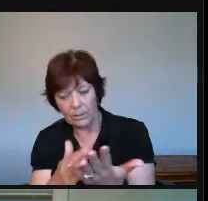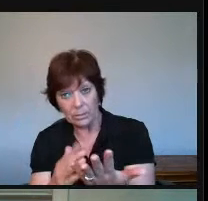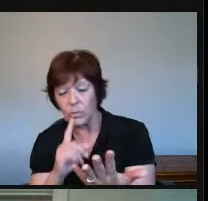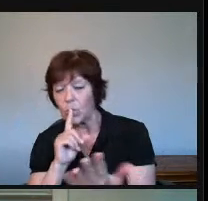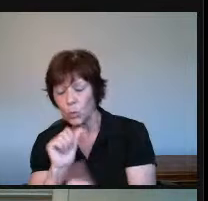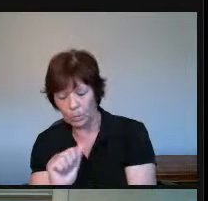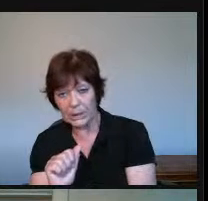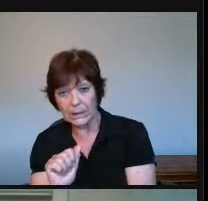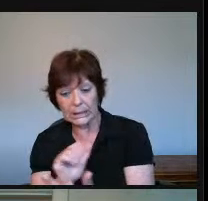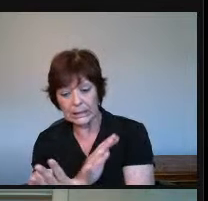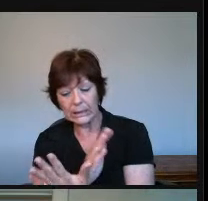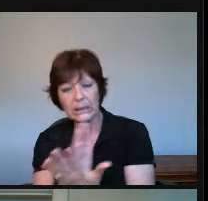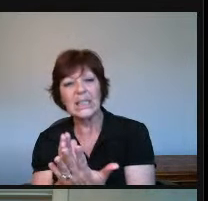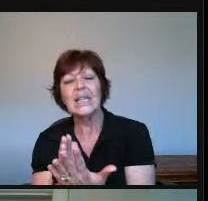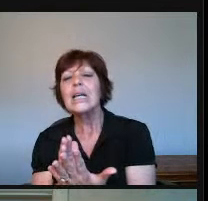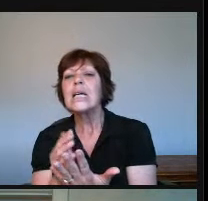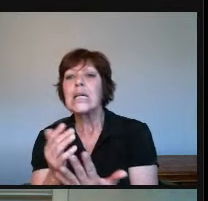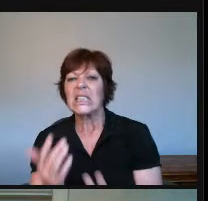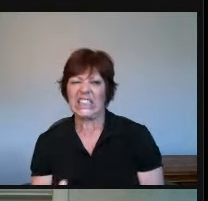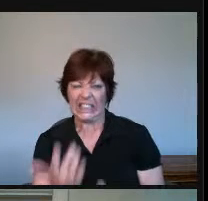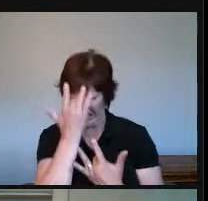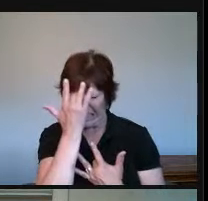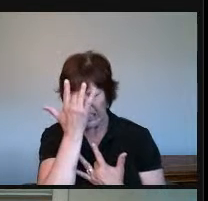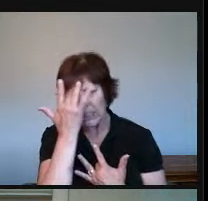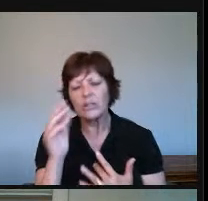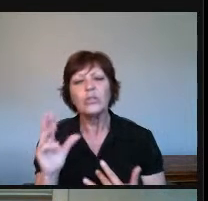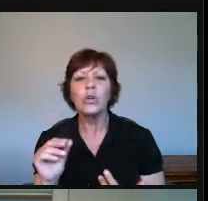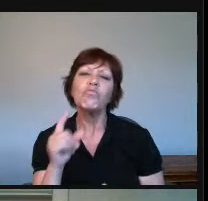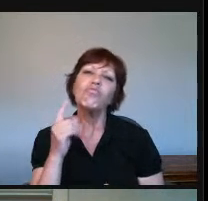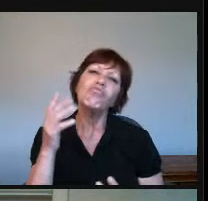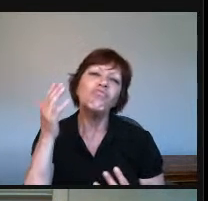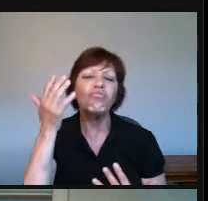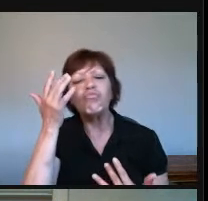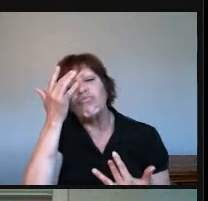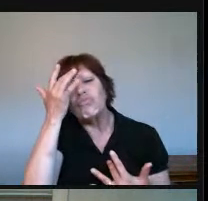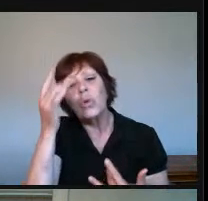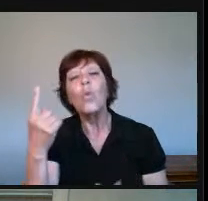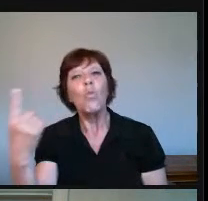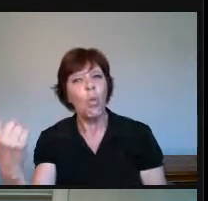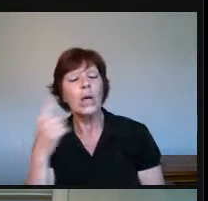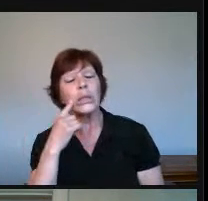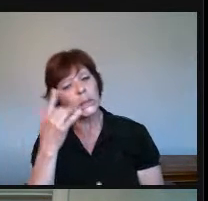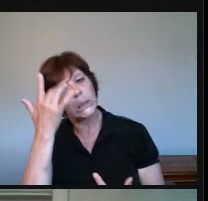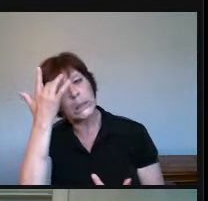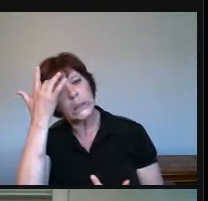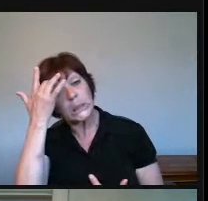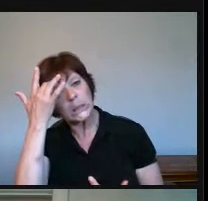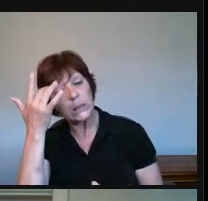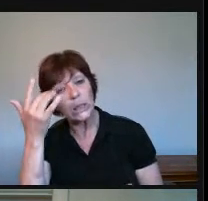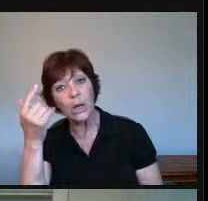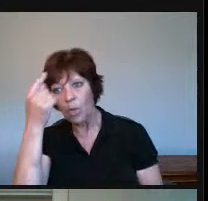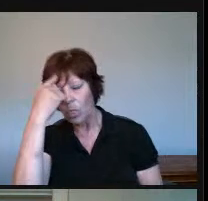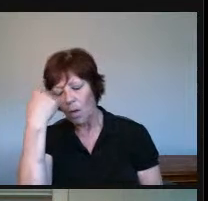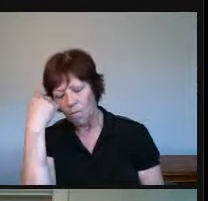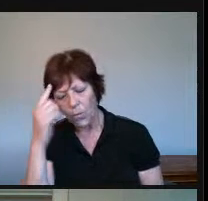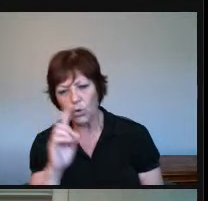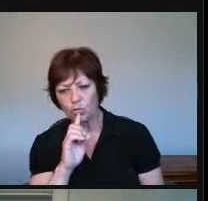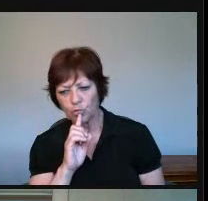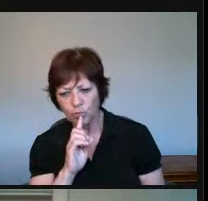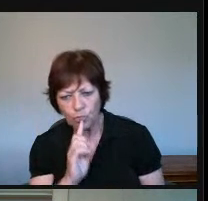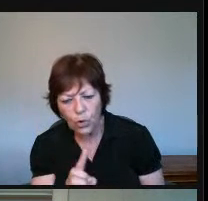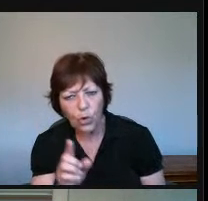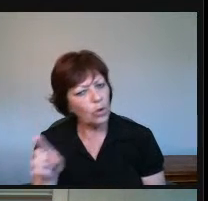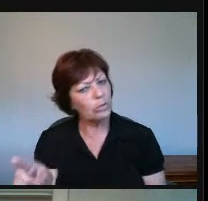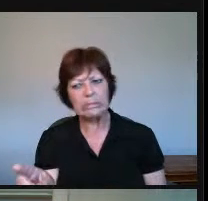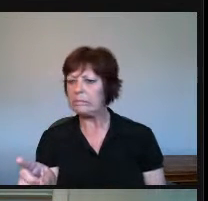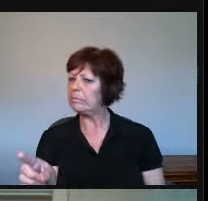it. They have mild symptoms. We had one person who went to the hospital who was pretty ill, but we all thought for sure that he was